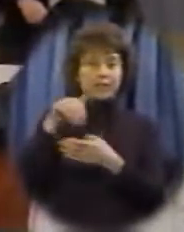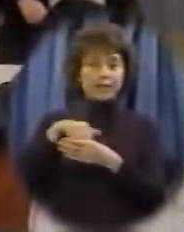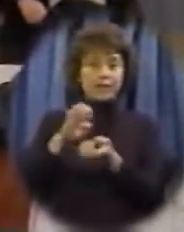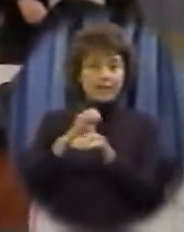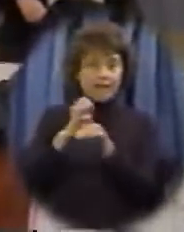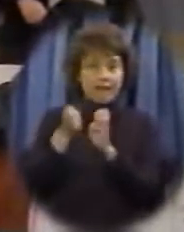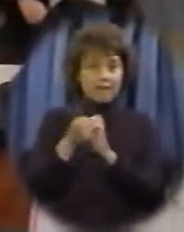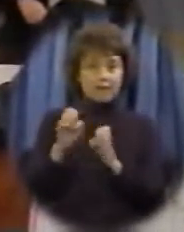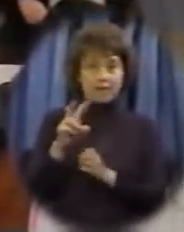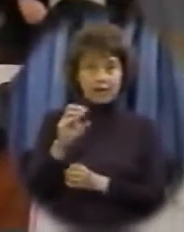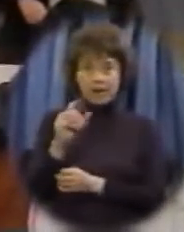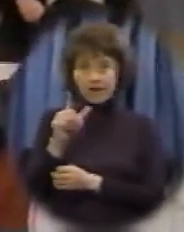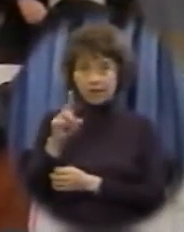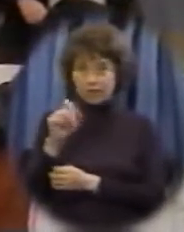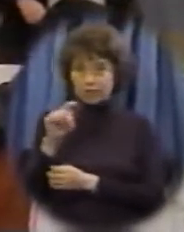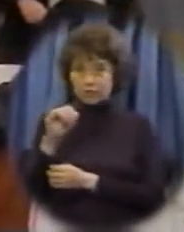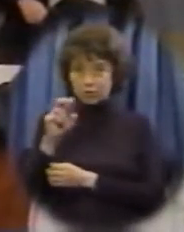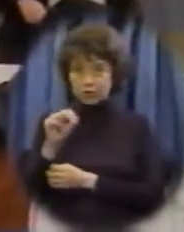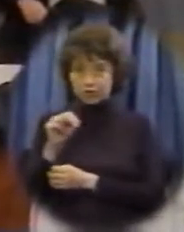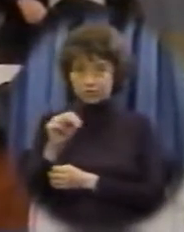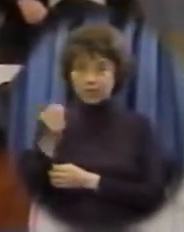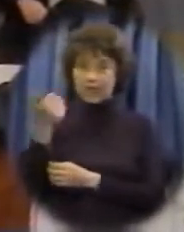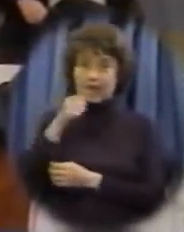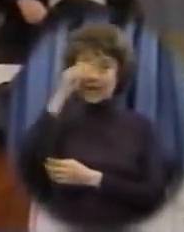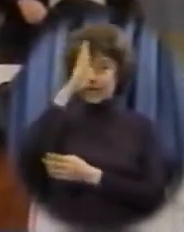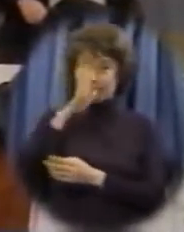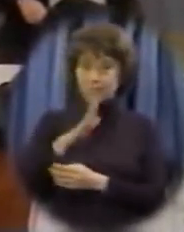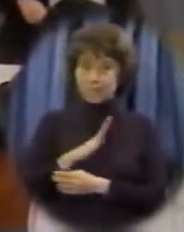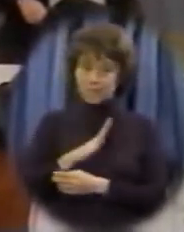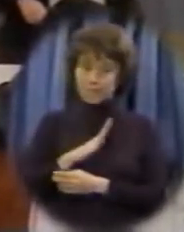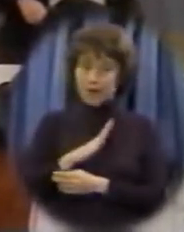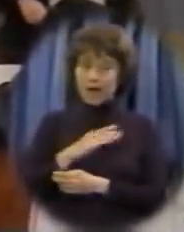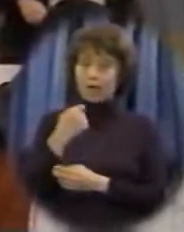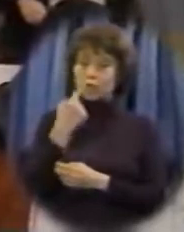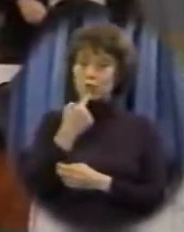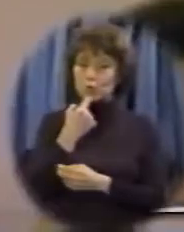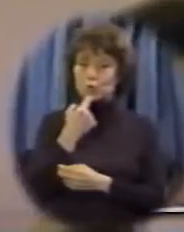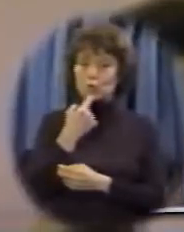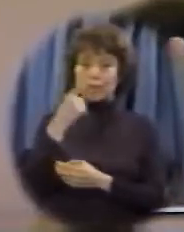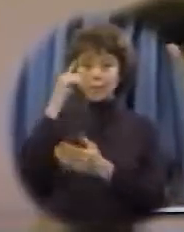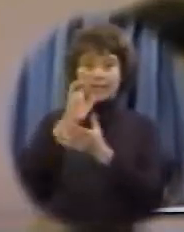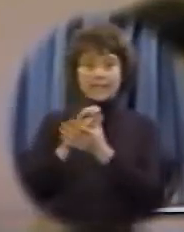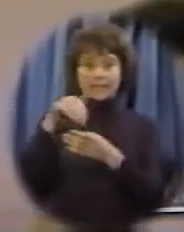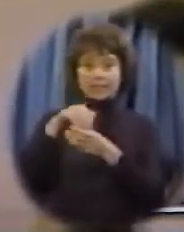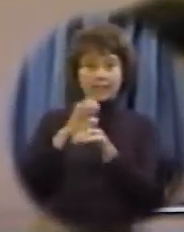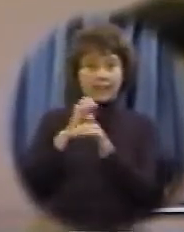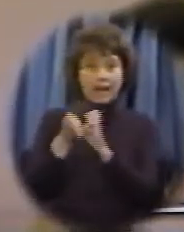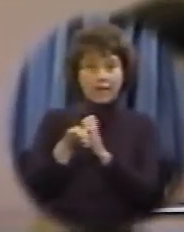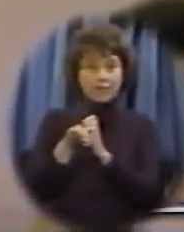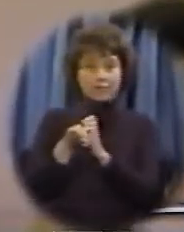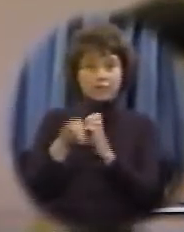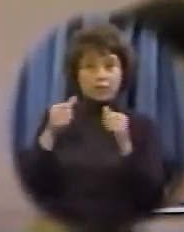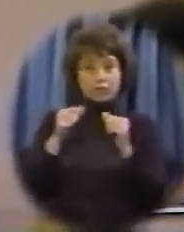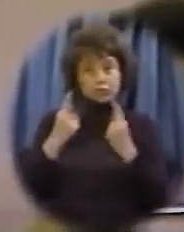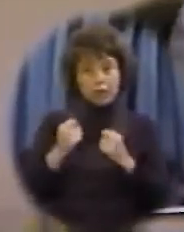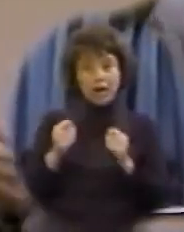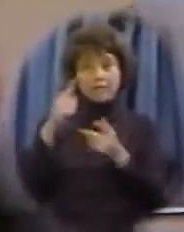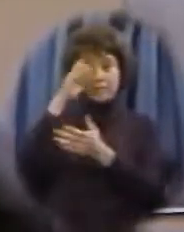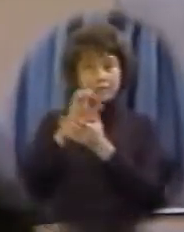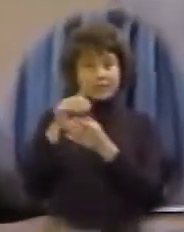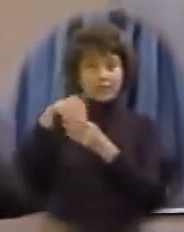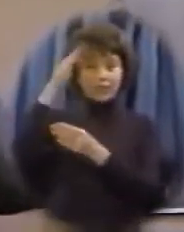an evolutionist that stops short of atheism is simply a dishonest thinker. He's simply a dishonest thinker.